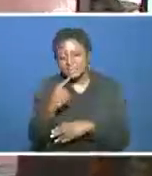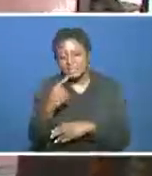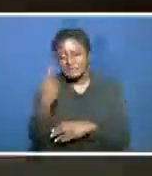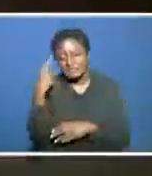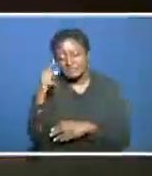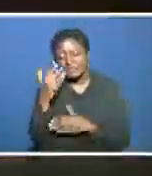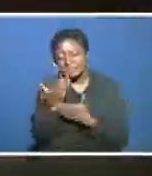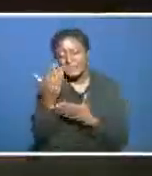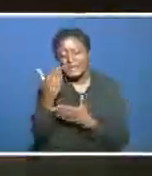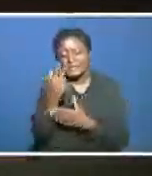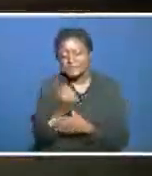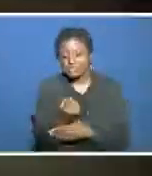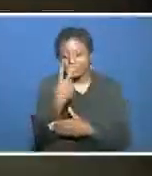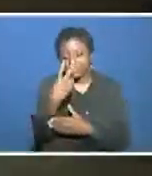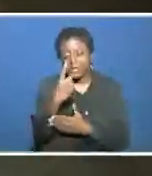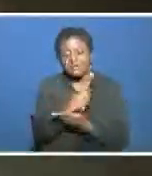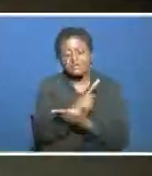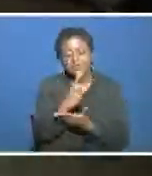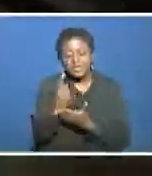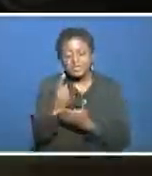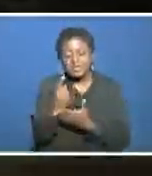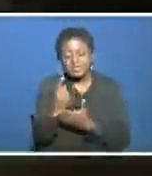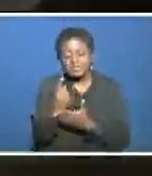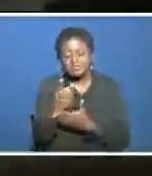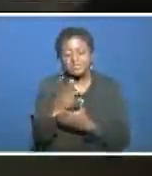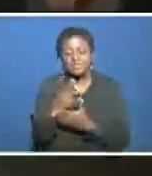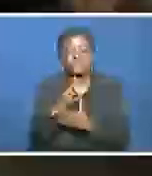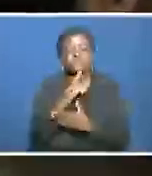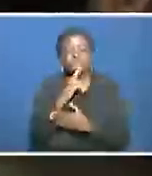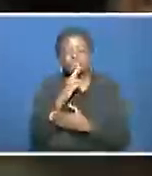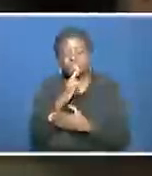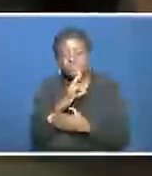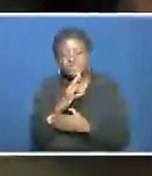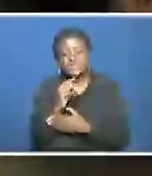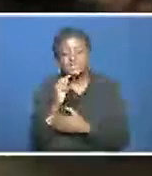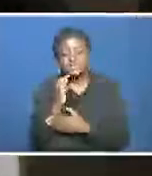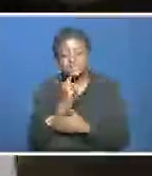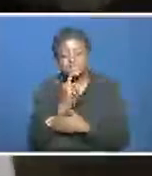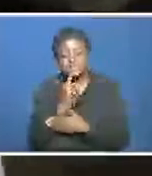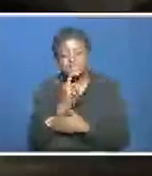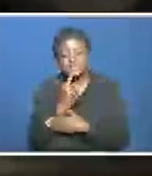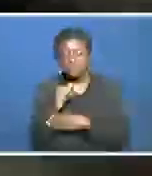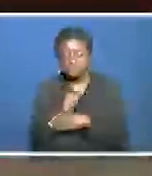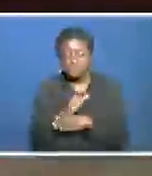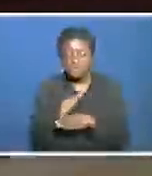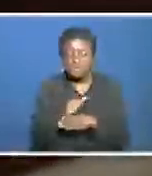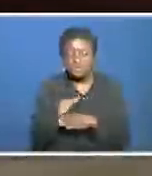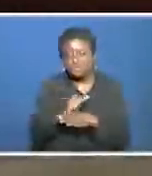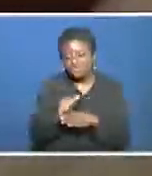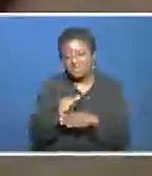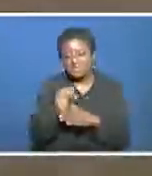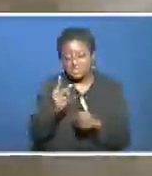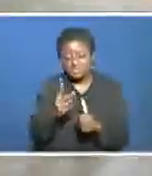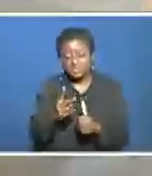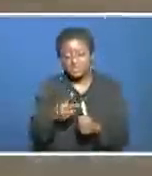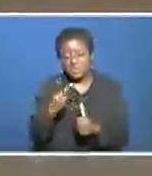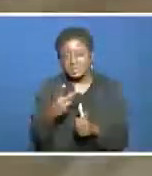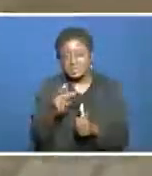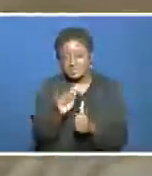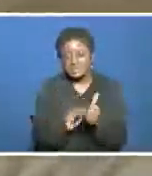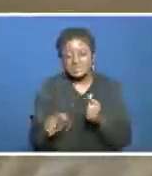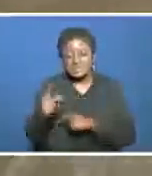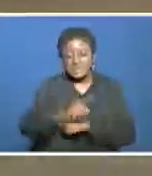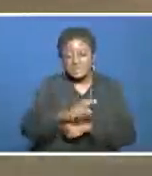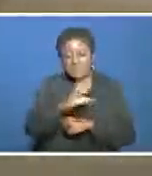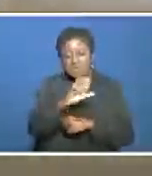weeks, it's been really intense. Training-wise, training twice a day, cardio in the mornings, training in the